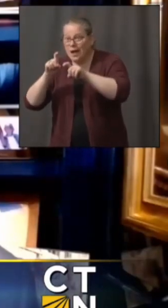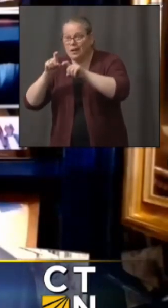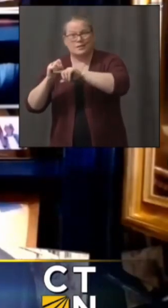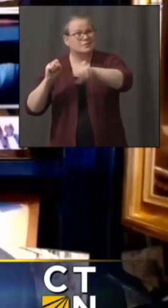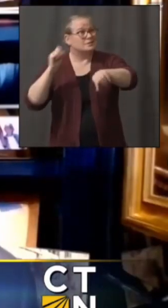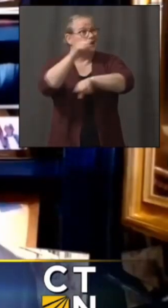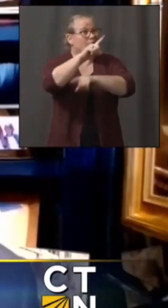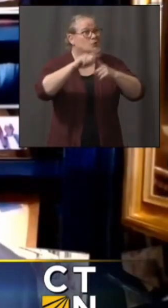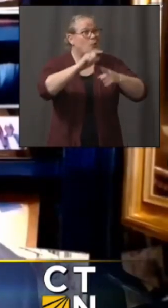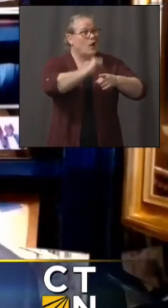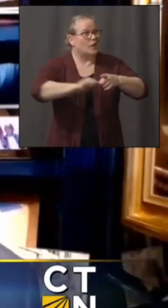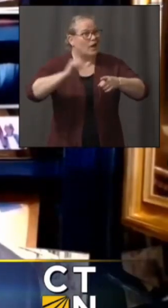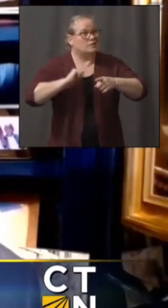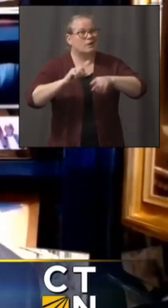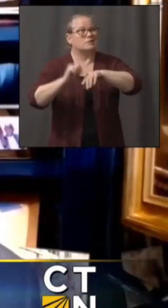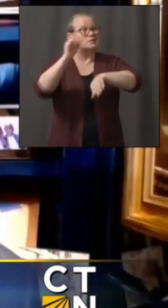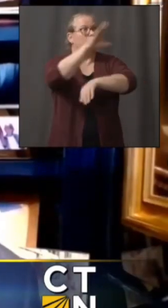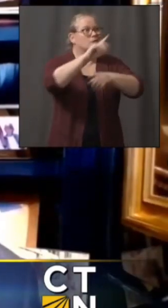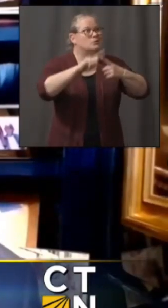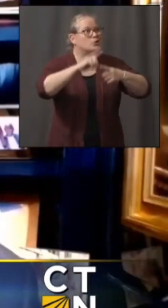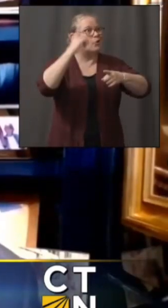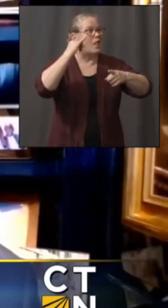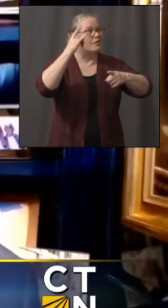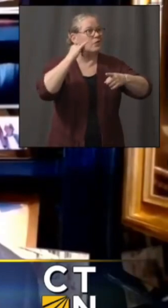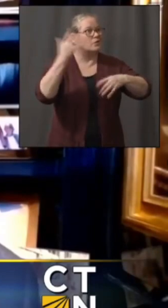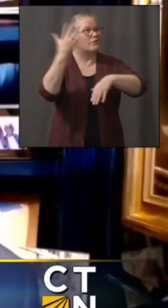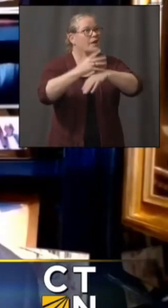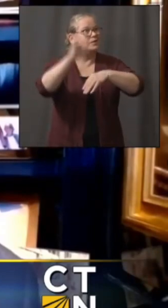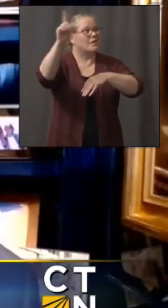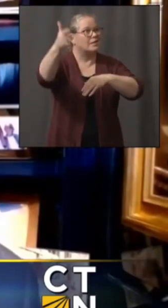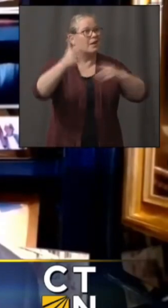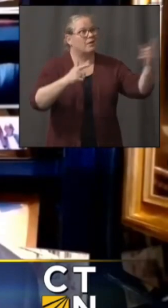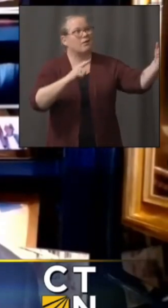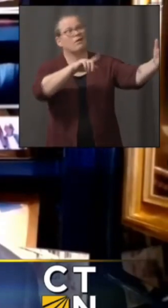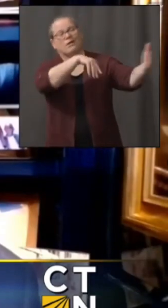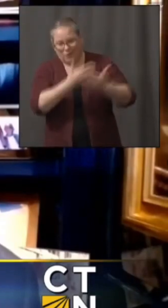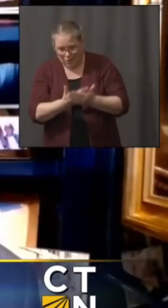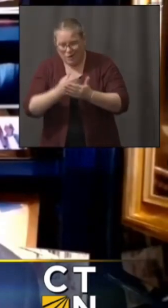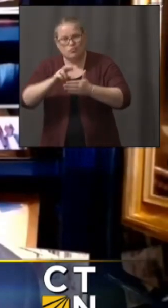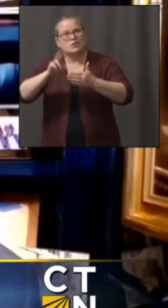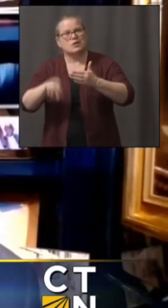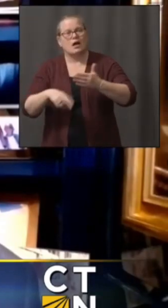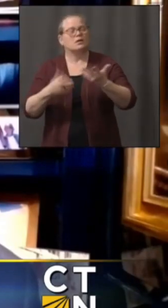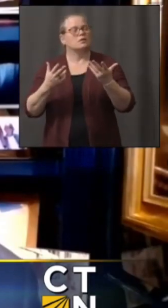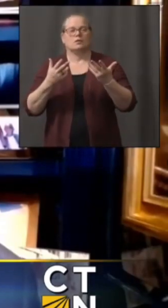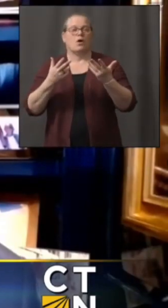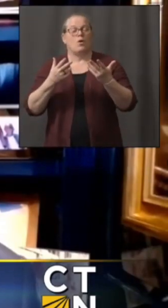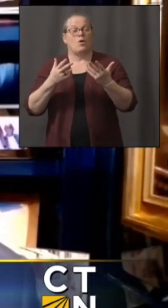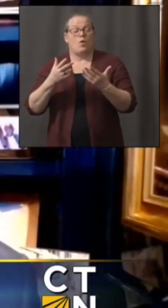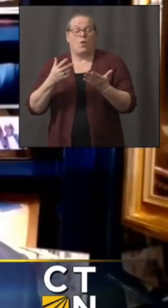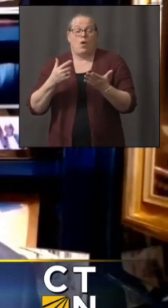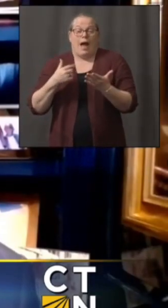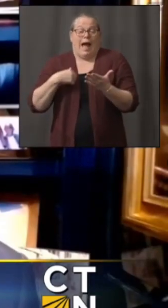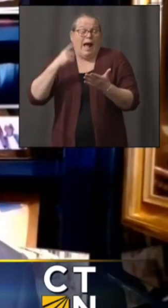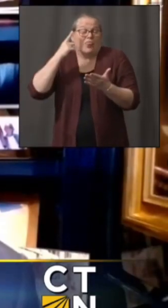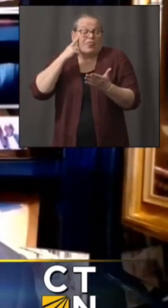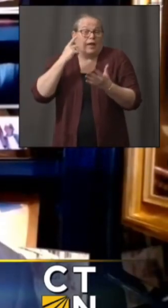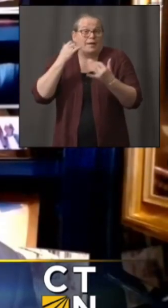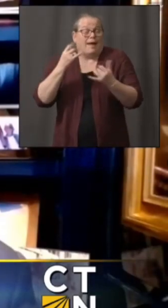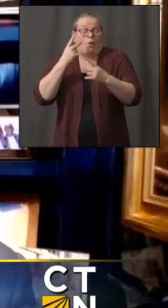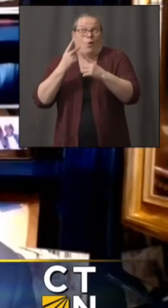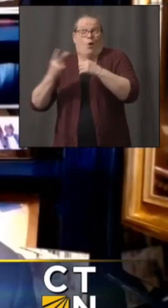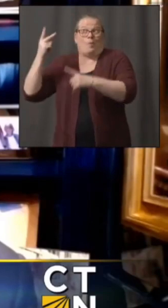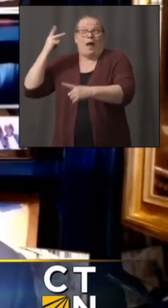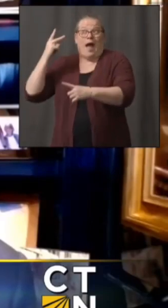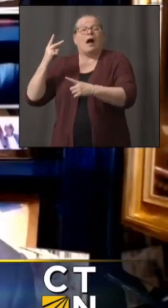5 days. So I think in hindsight, if this country had a chance to do things differently, it'd be very different. The only good news is, I can